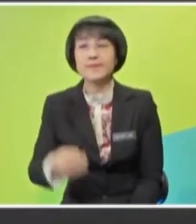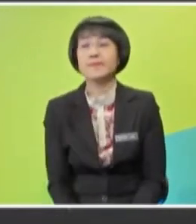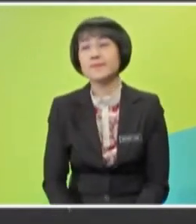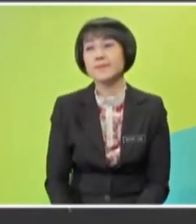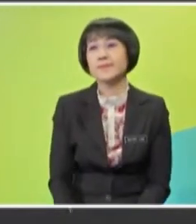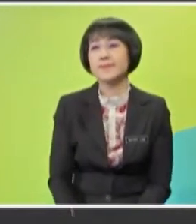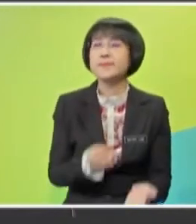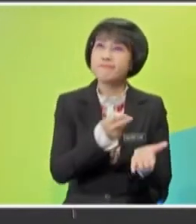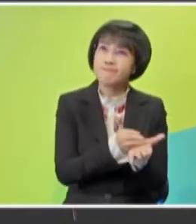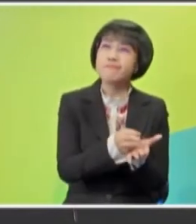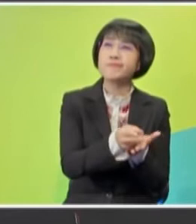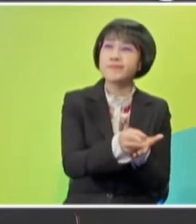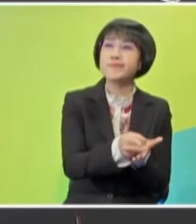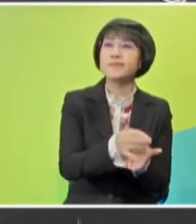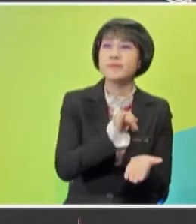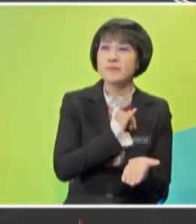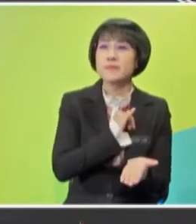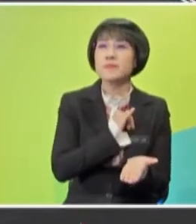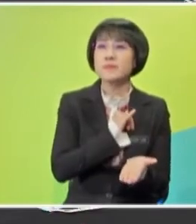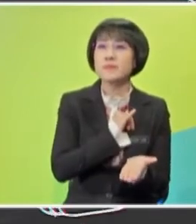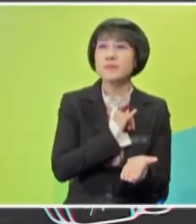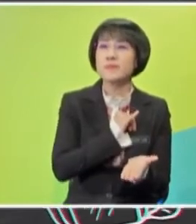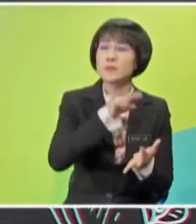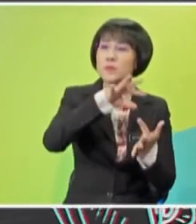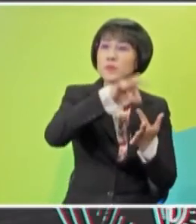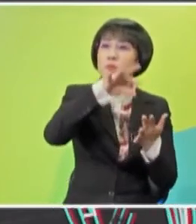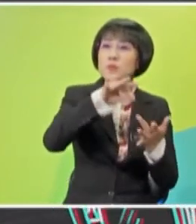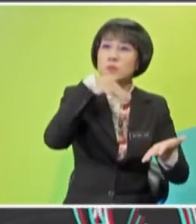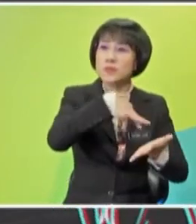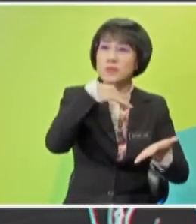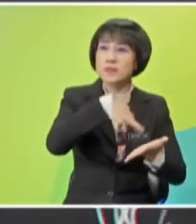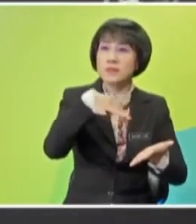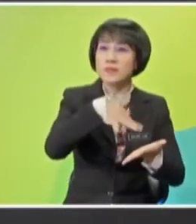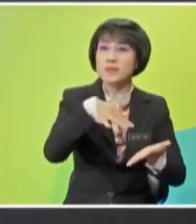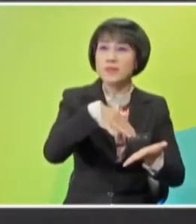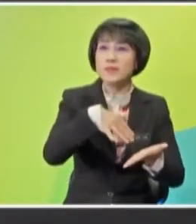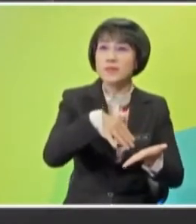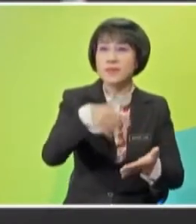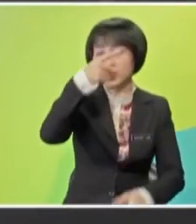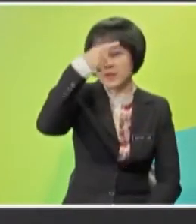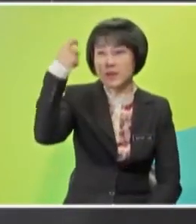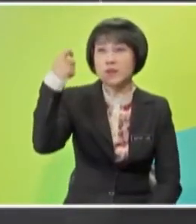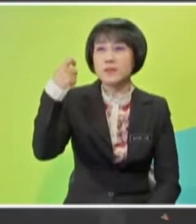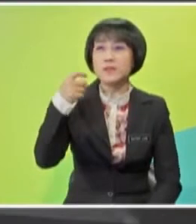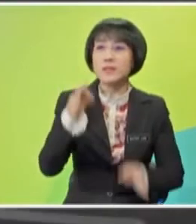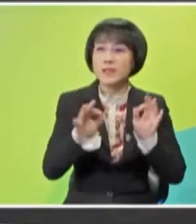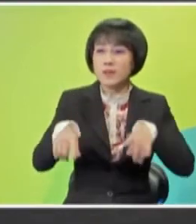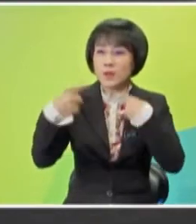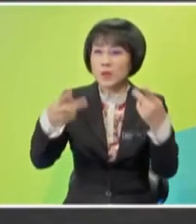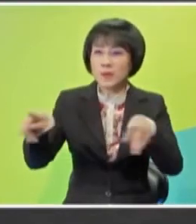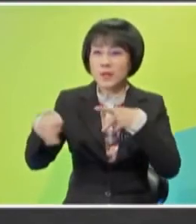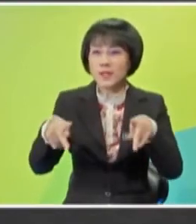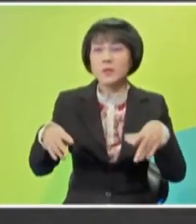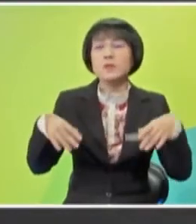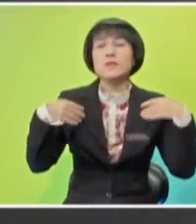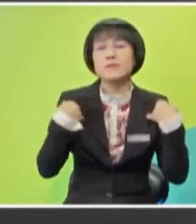To be honest, I would choose to study too, because he will be tired to study late at night and he would not be